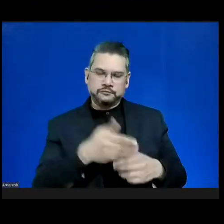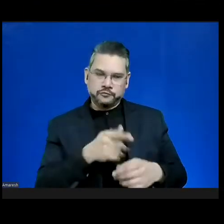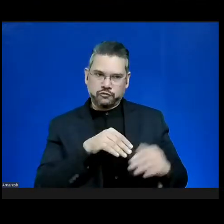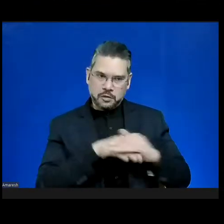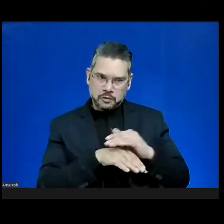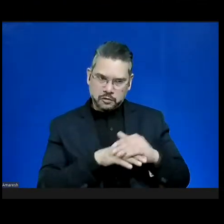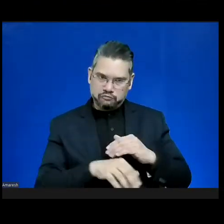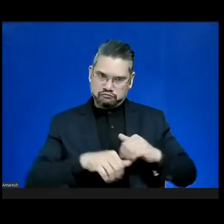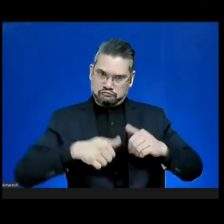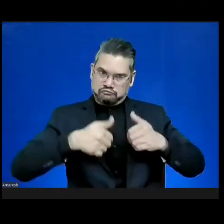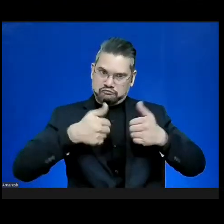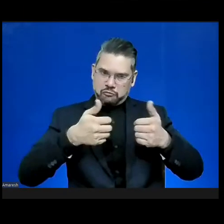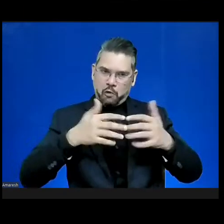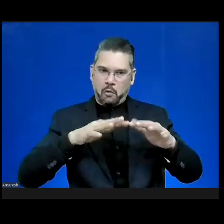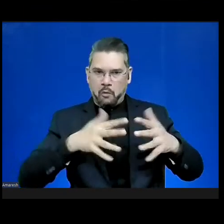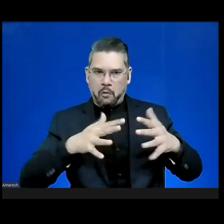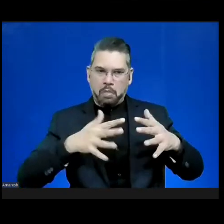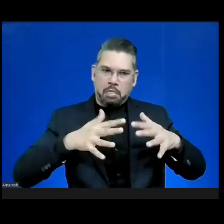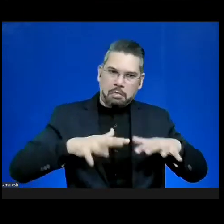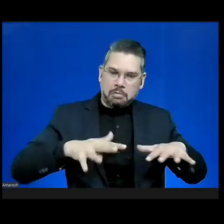accessibility.